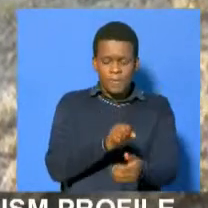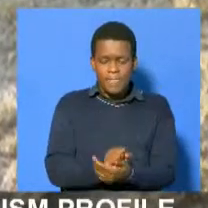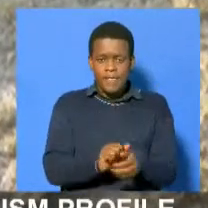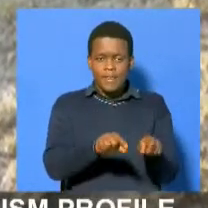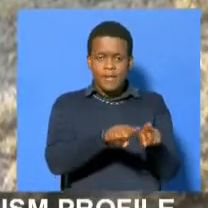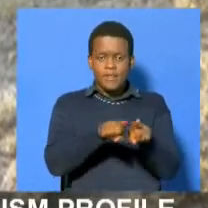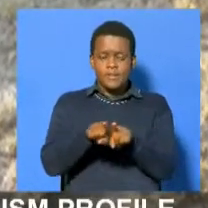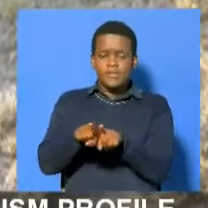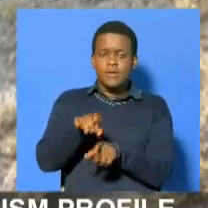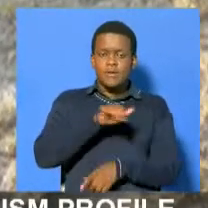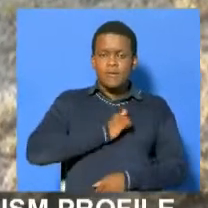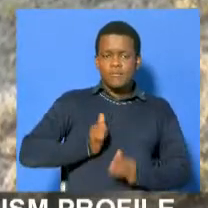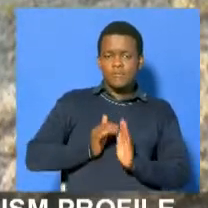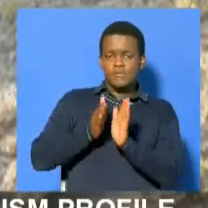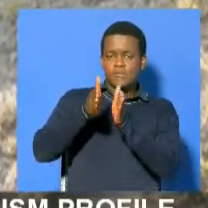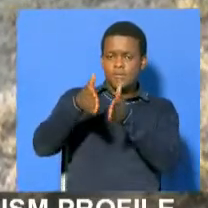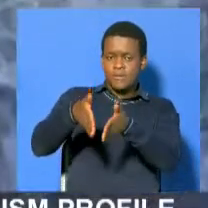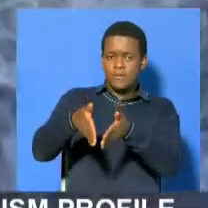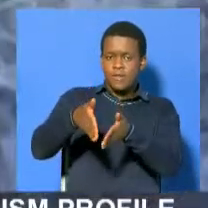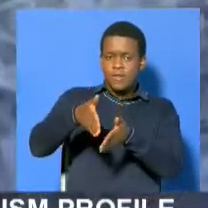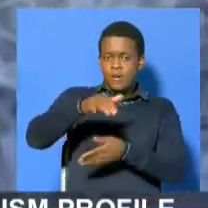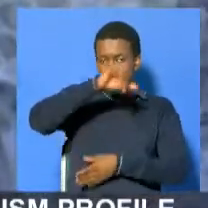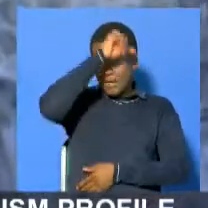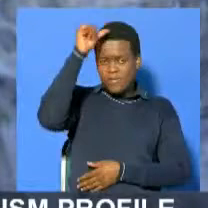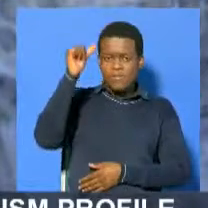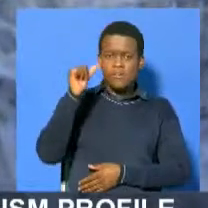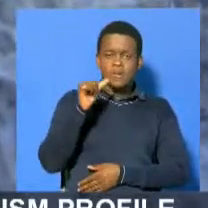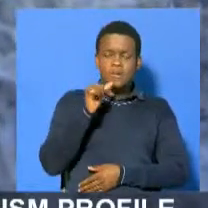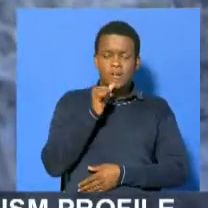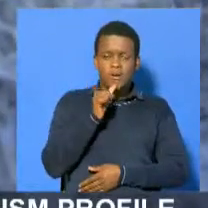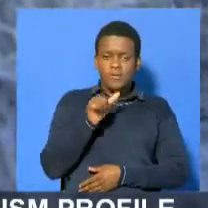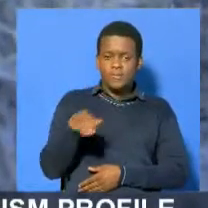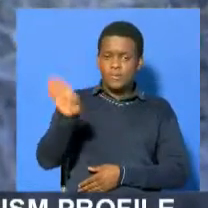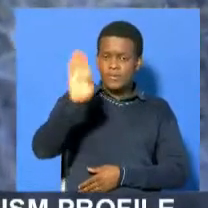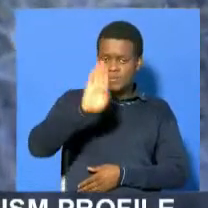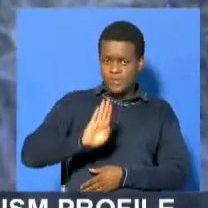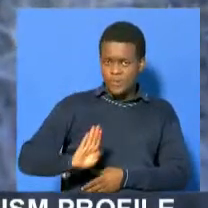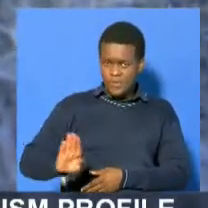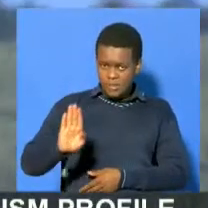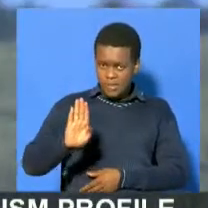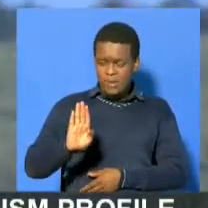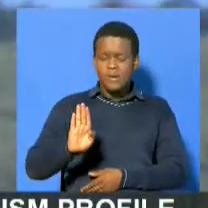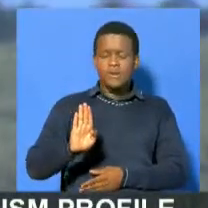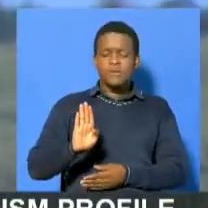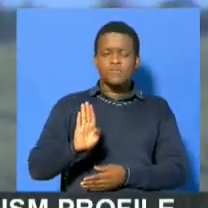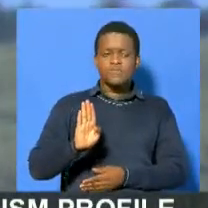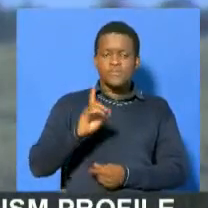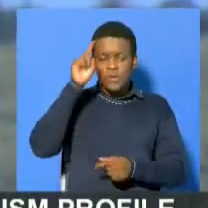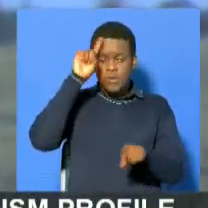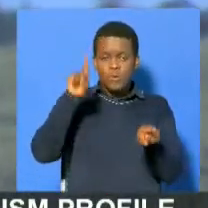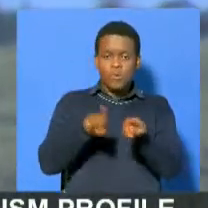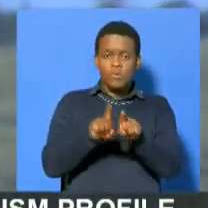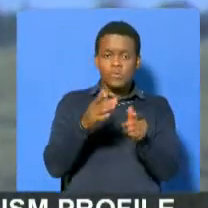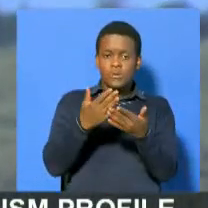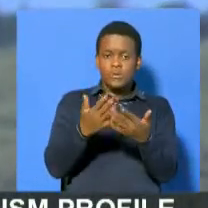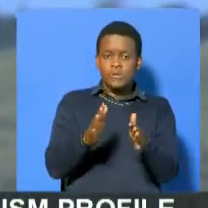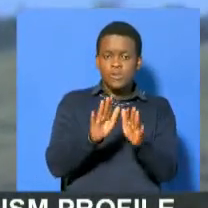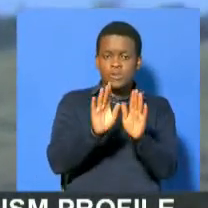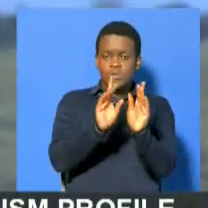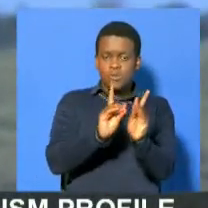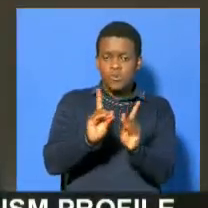African space, is to take Botswana's tourism there. My most interest in tourism is telling our